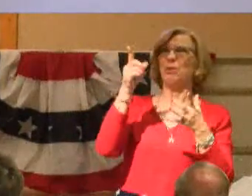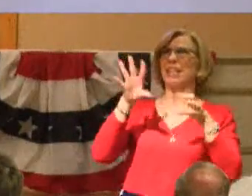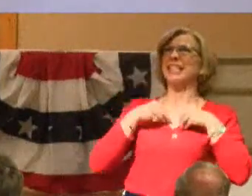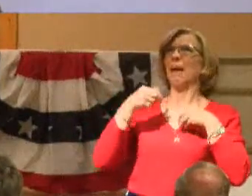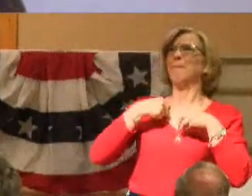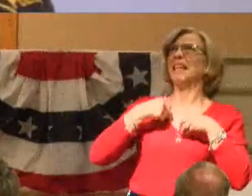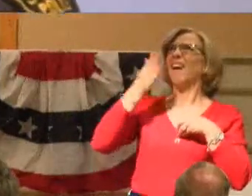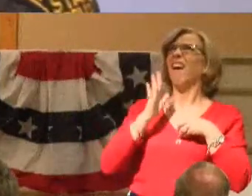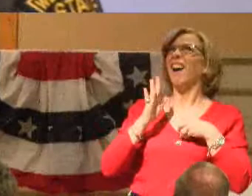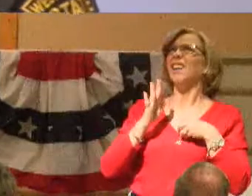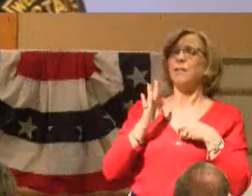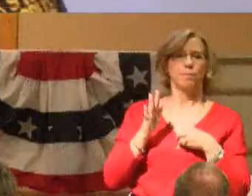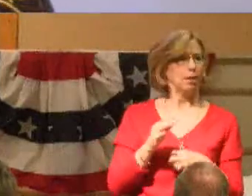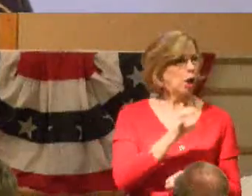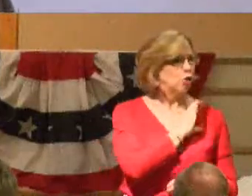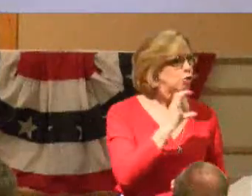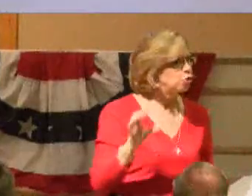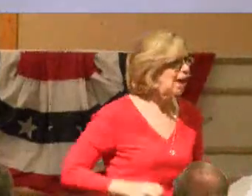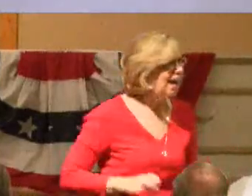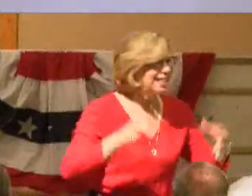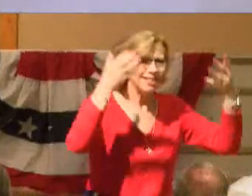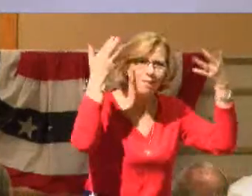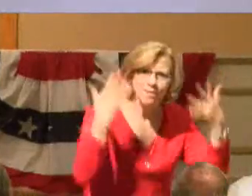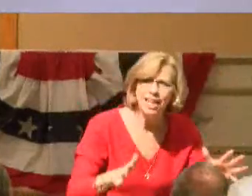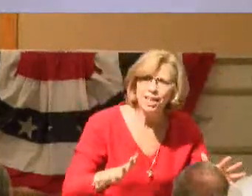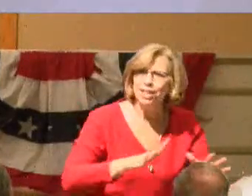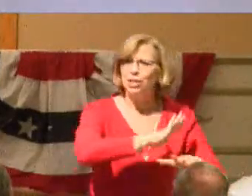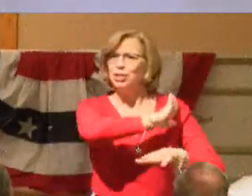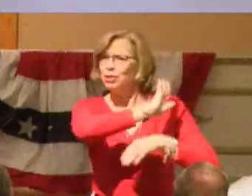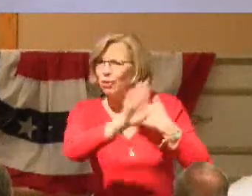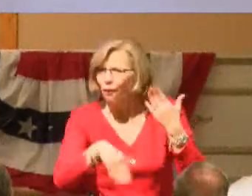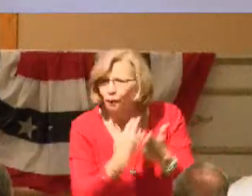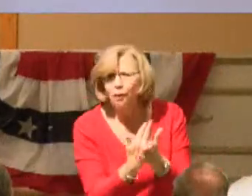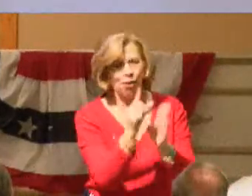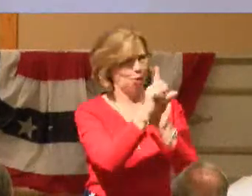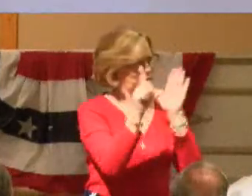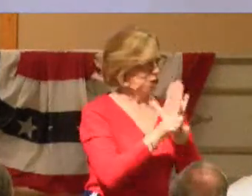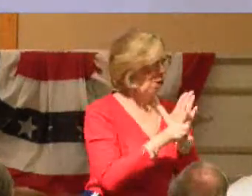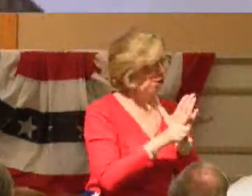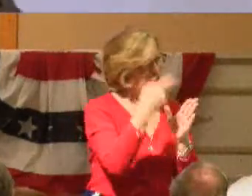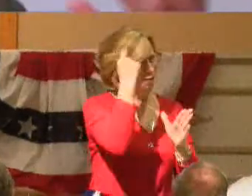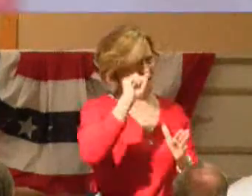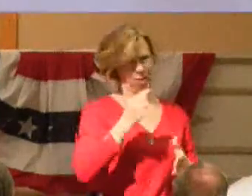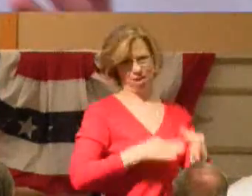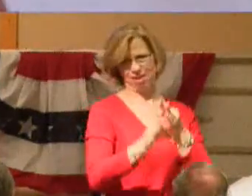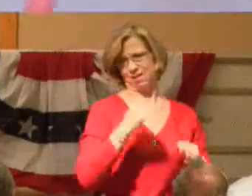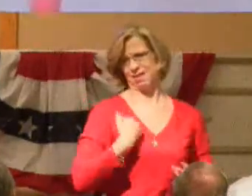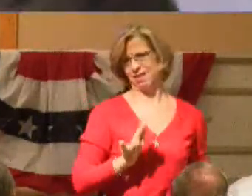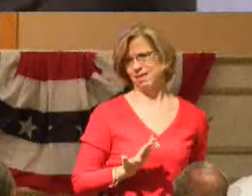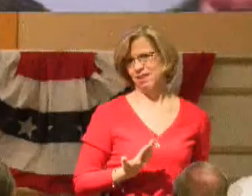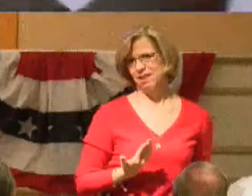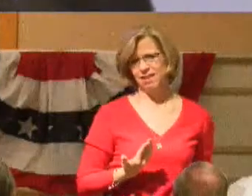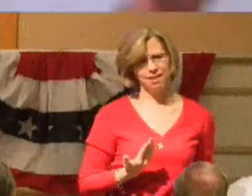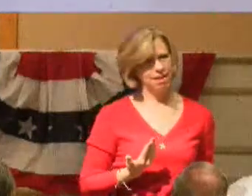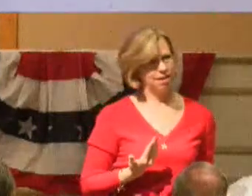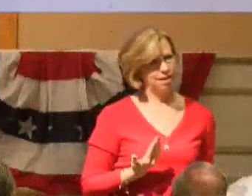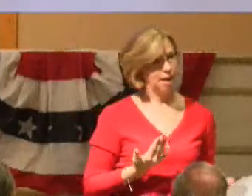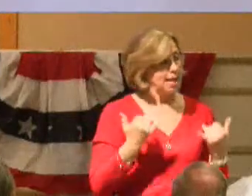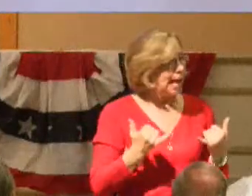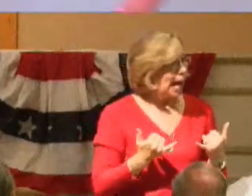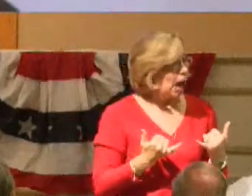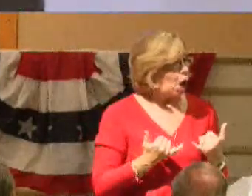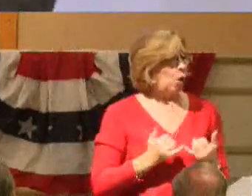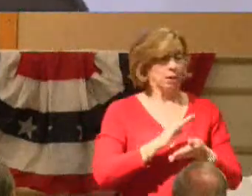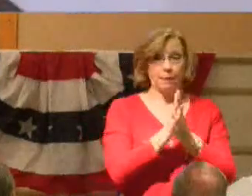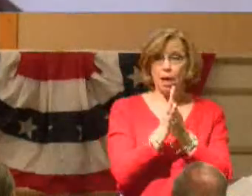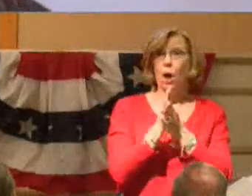God? Christ fulfilled all of the laws for us. And so the only chance we have of being right with